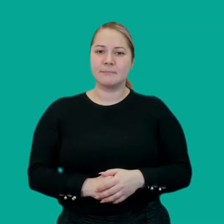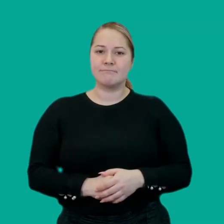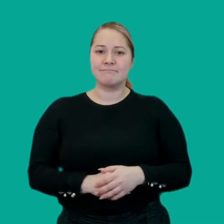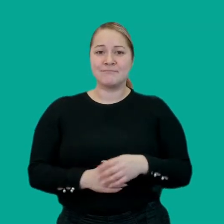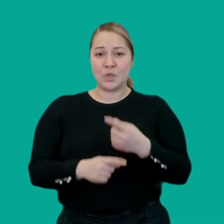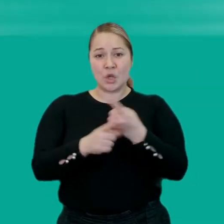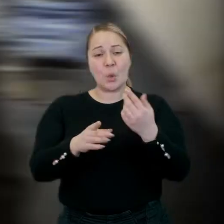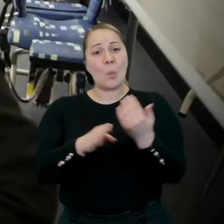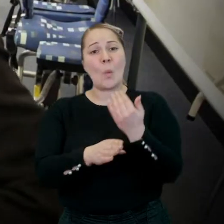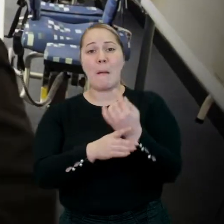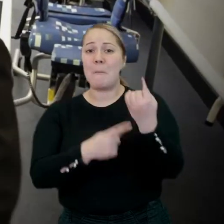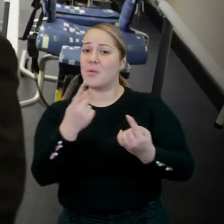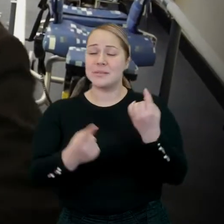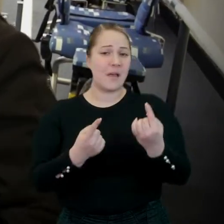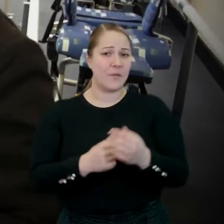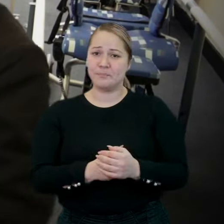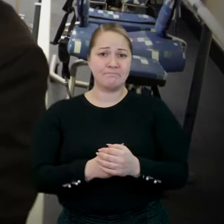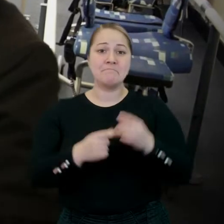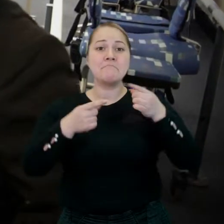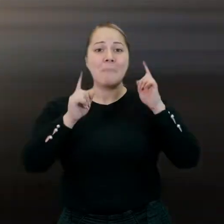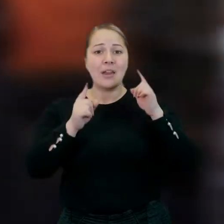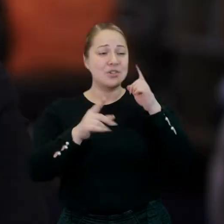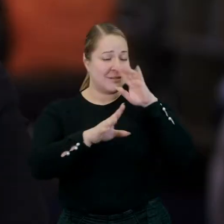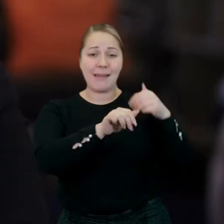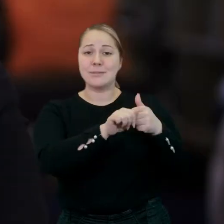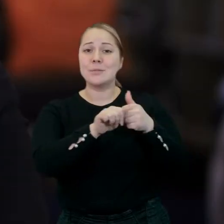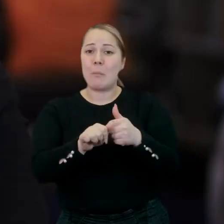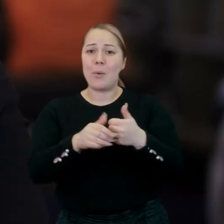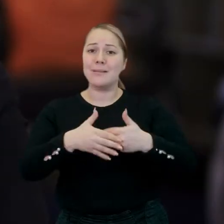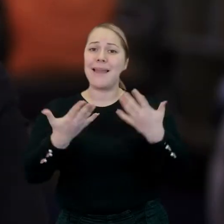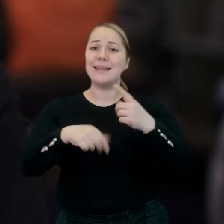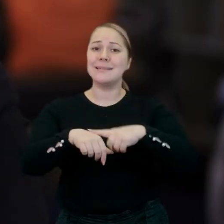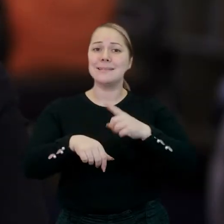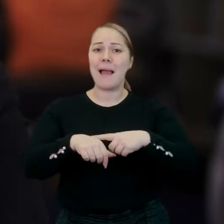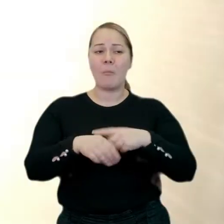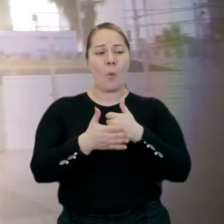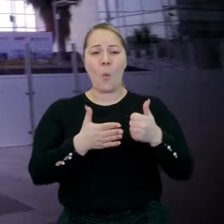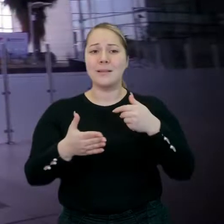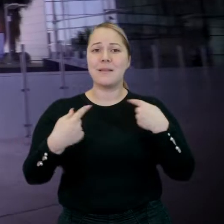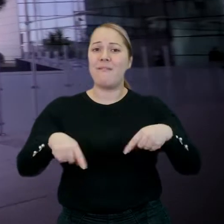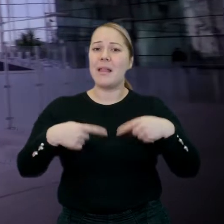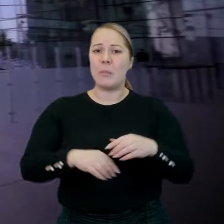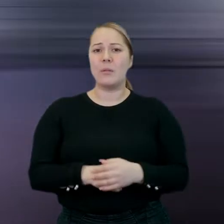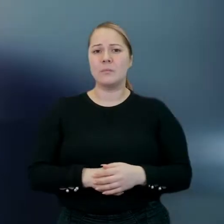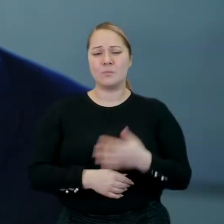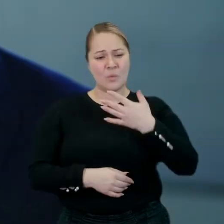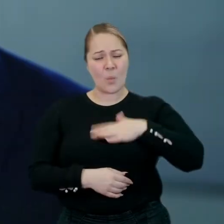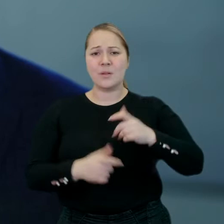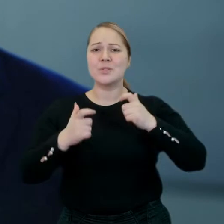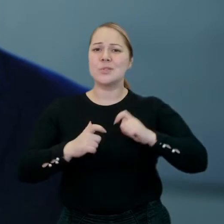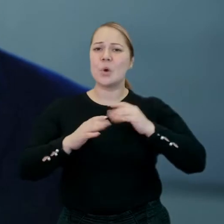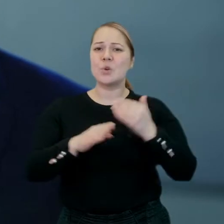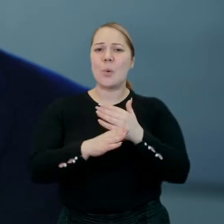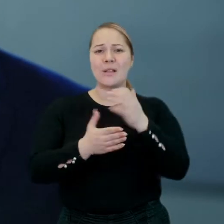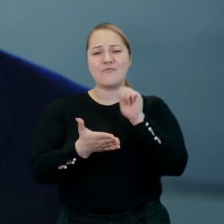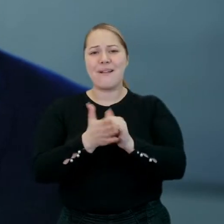You don't practice on your own. We have managers we can turn to at any time that are always available. We want our social workers to have